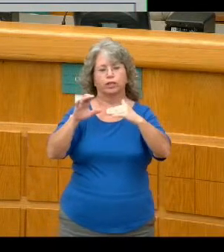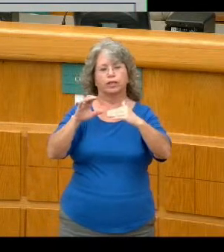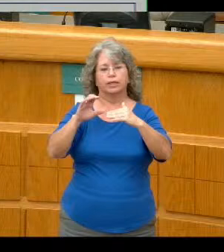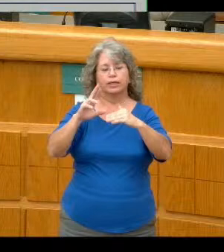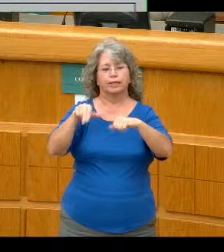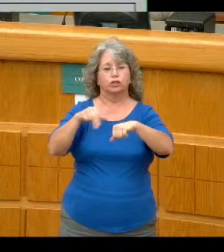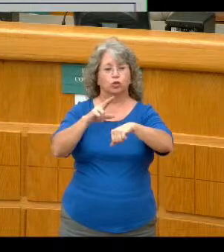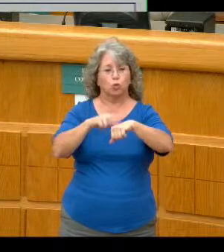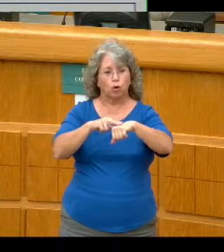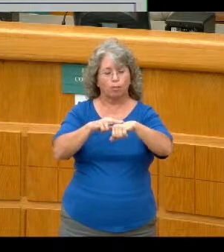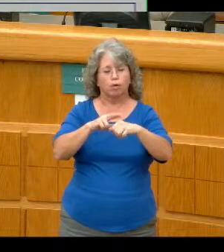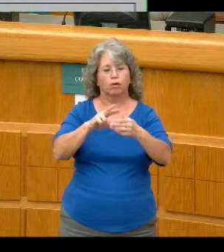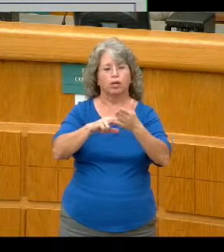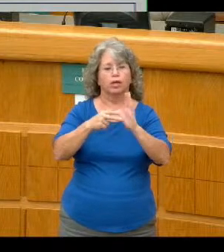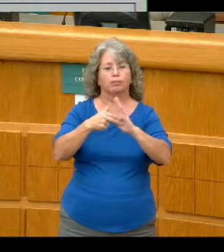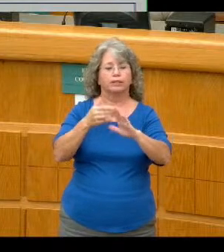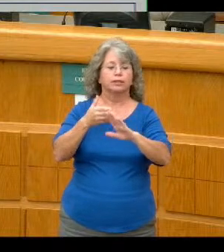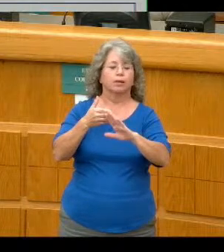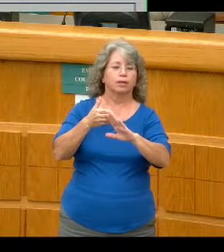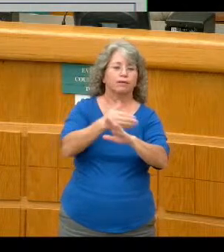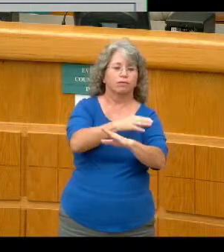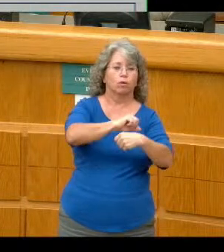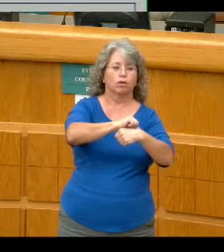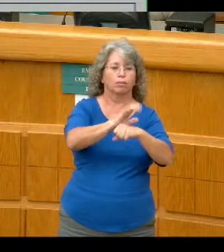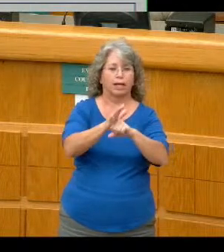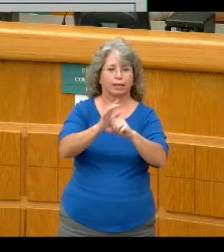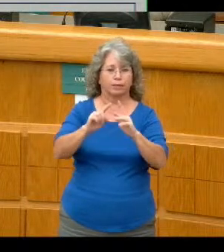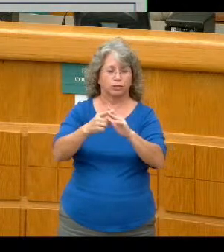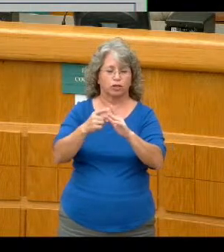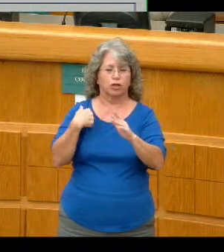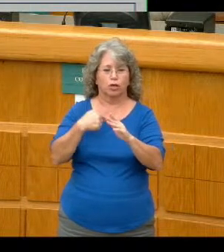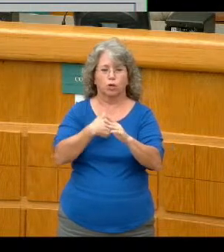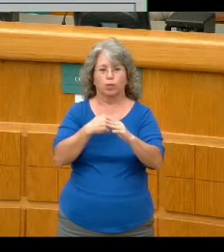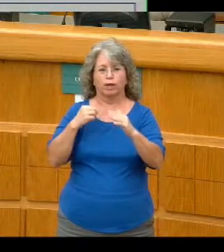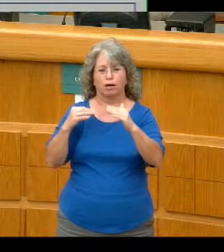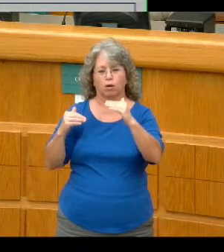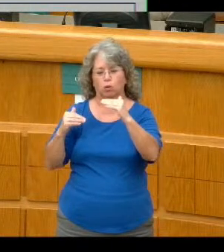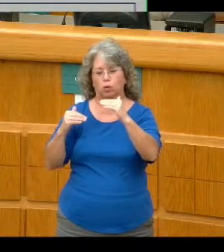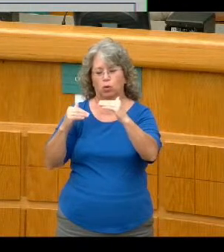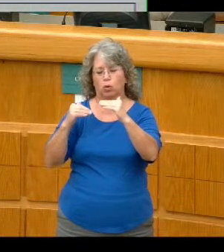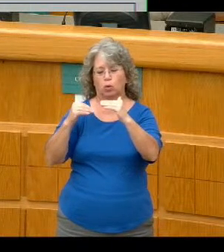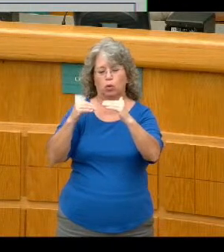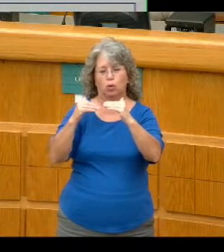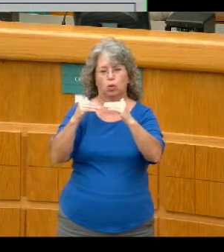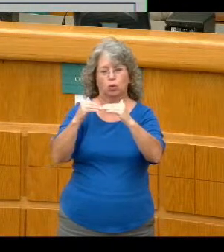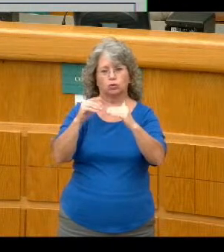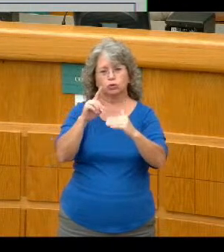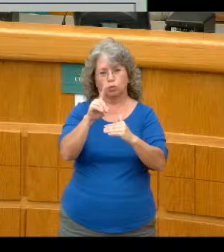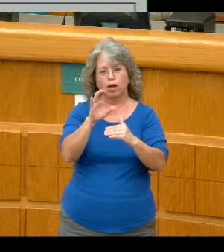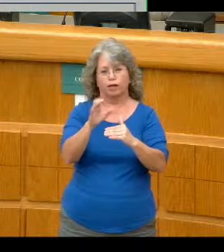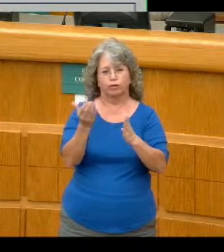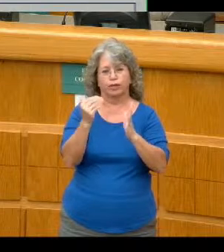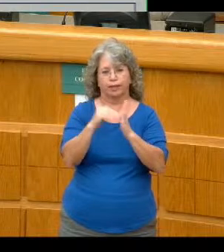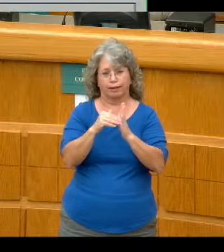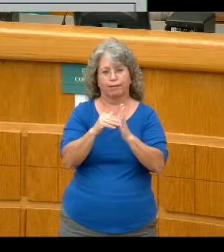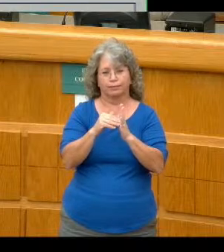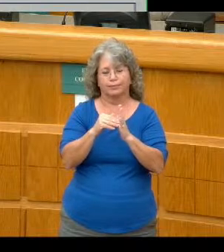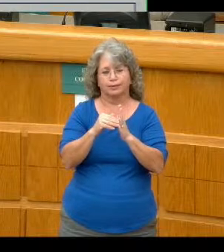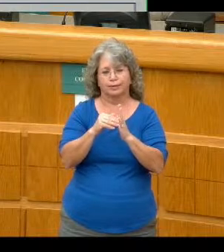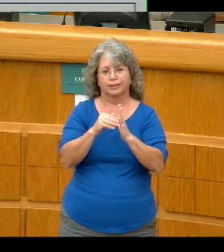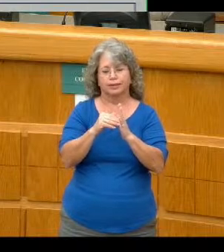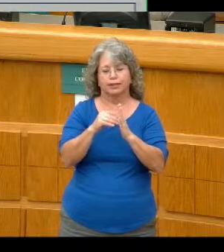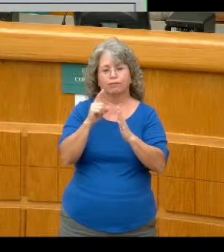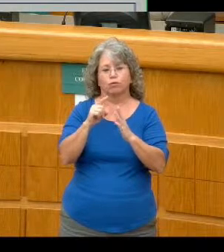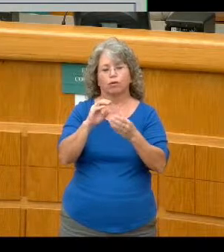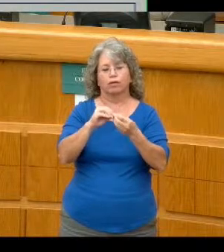be calibrated to normal before the pandemic started. If we're back up to 100, which we are close to on leaving home, that's about how many people